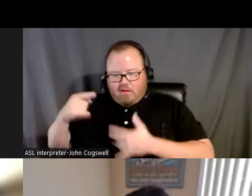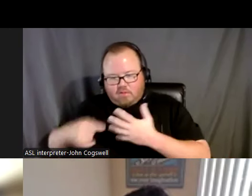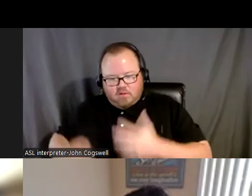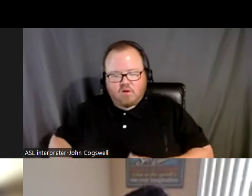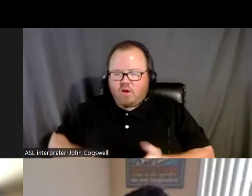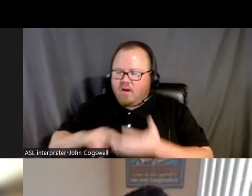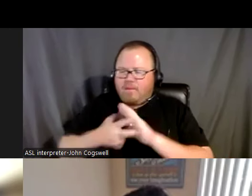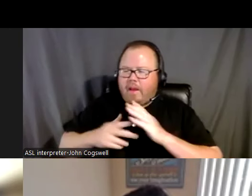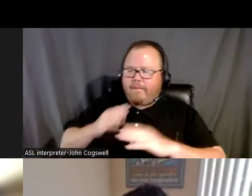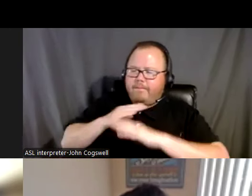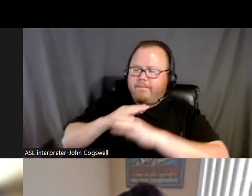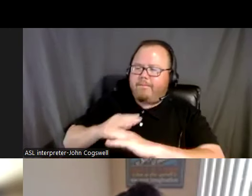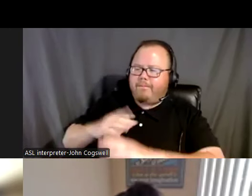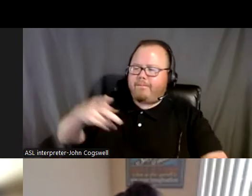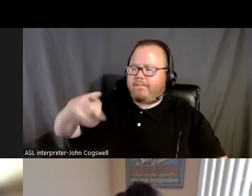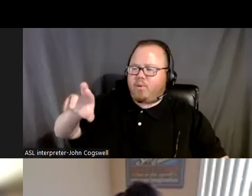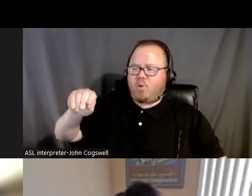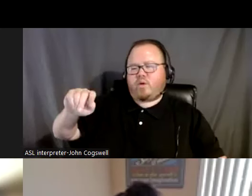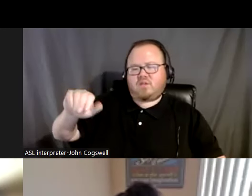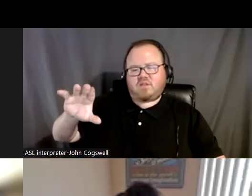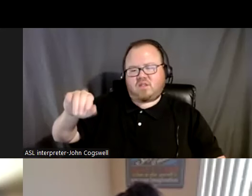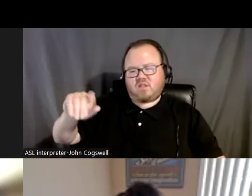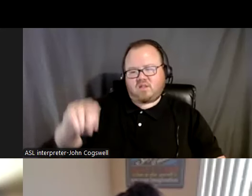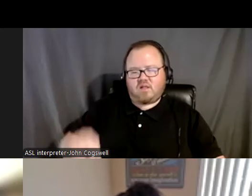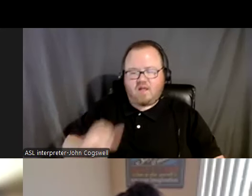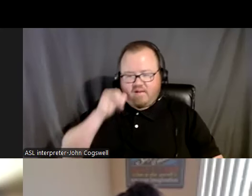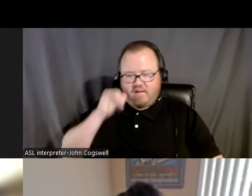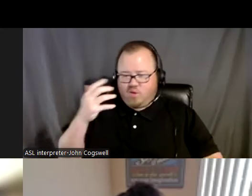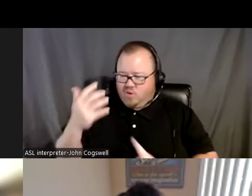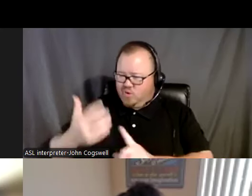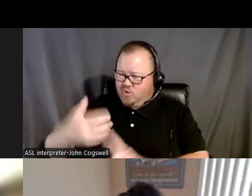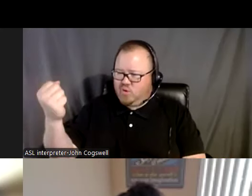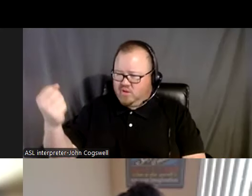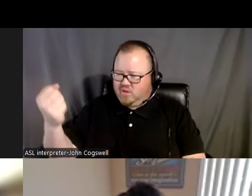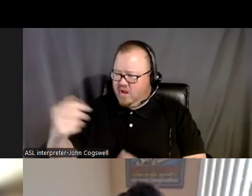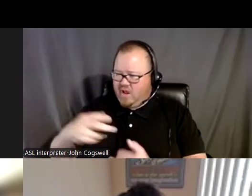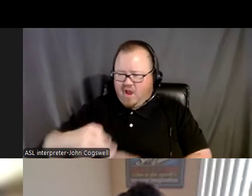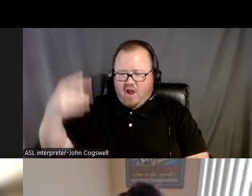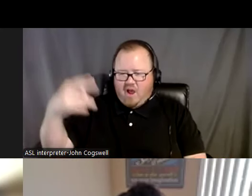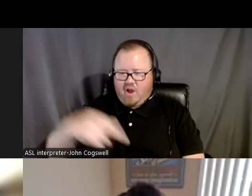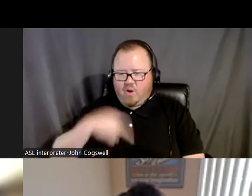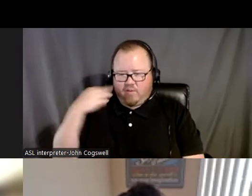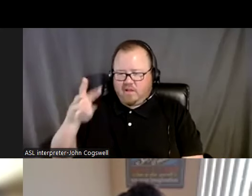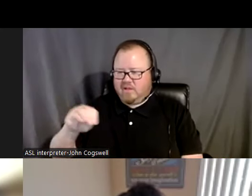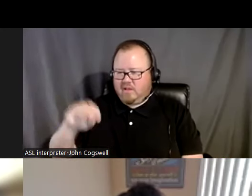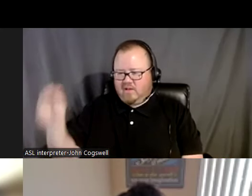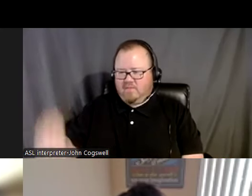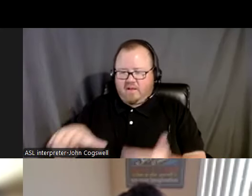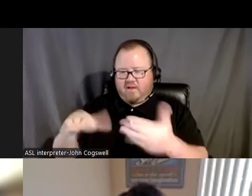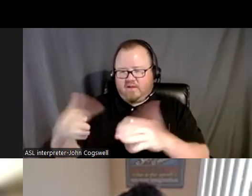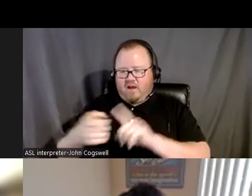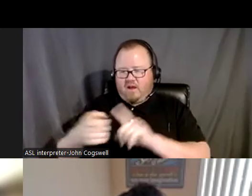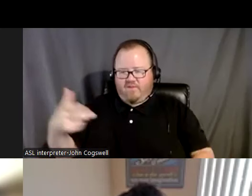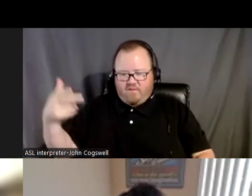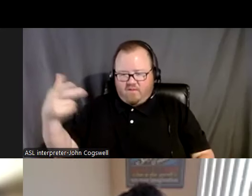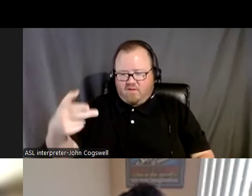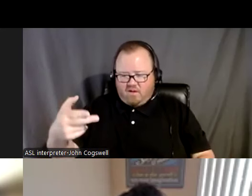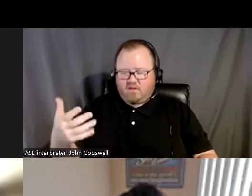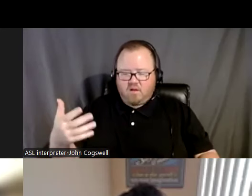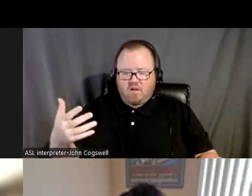mean? Well, if suicide is the highest, risk, 60% of firearm deaths are suicides, then when we're talking